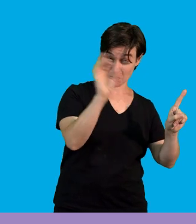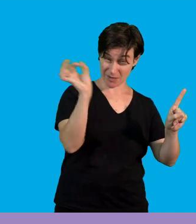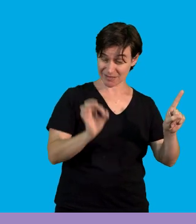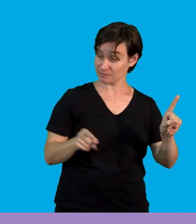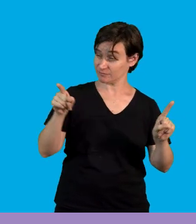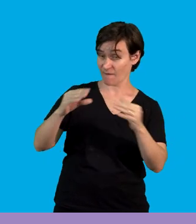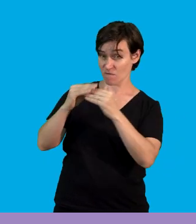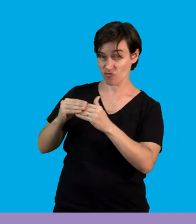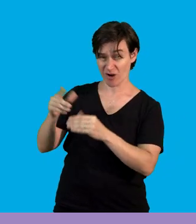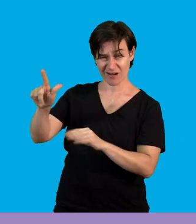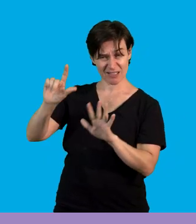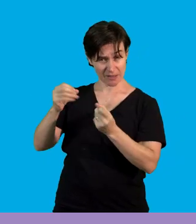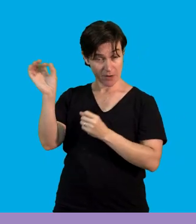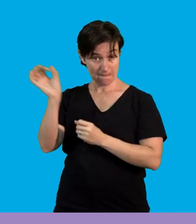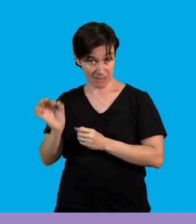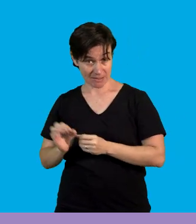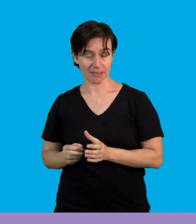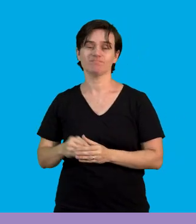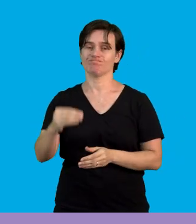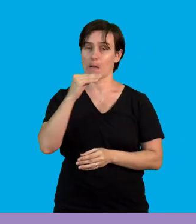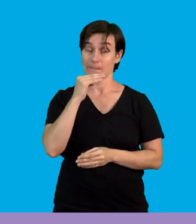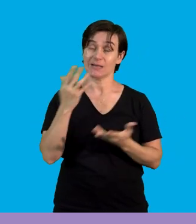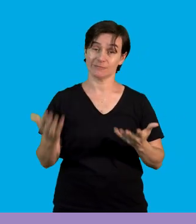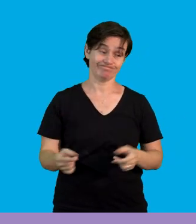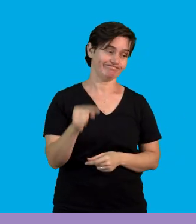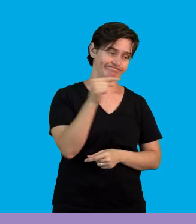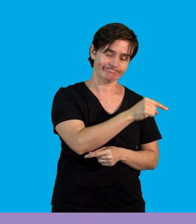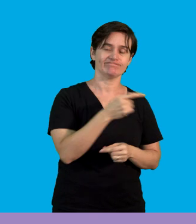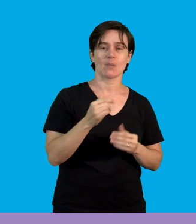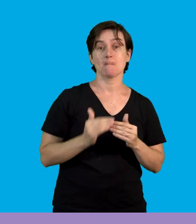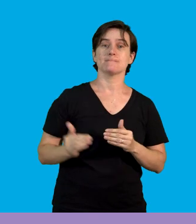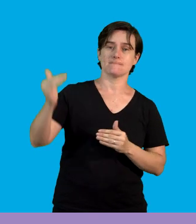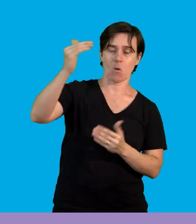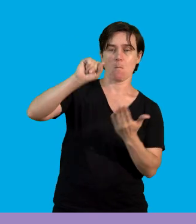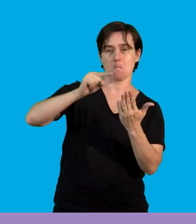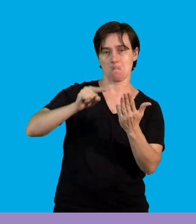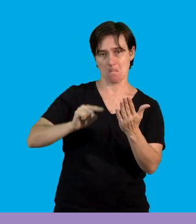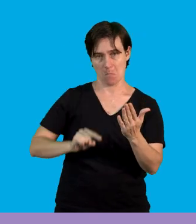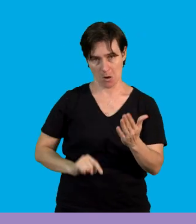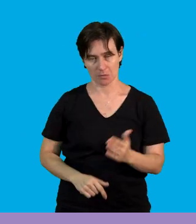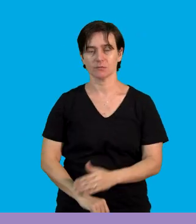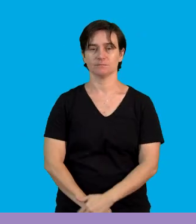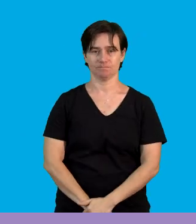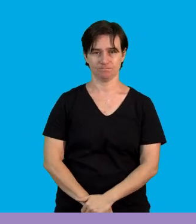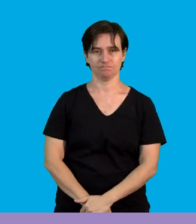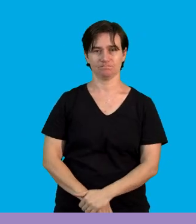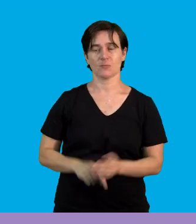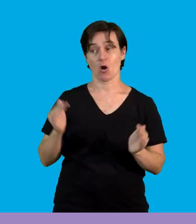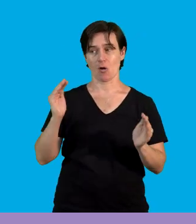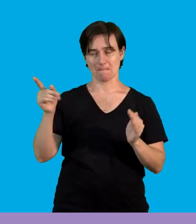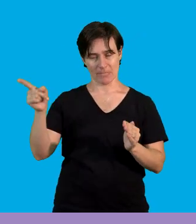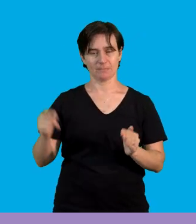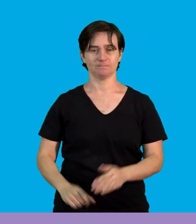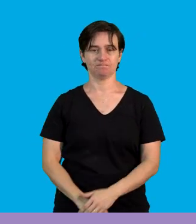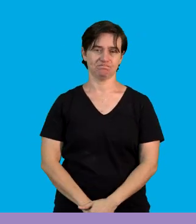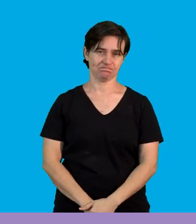72% and her friend obtained 70%. Therefore, Mary has more